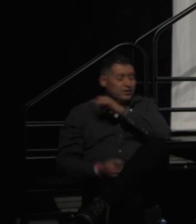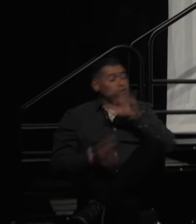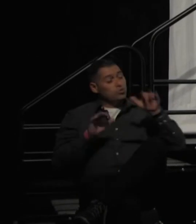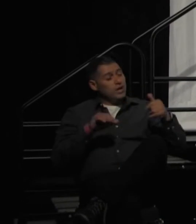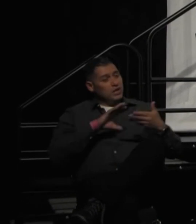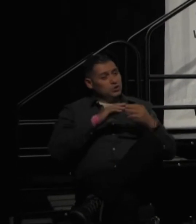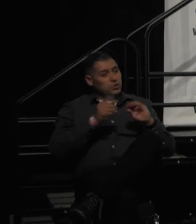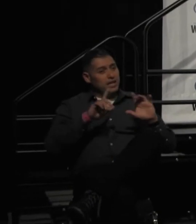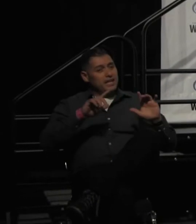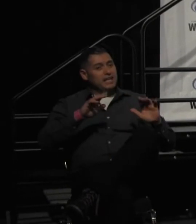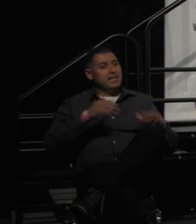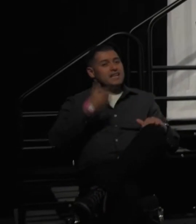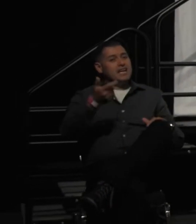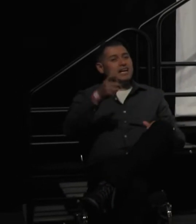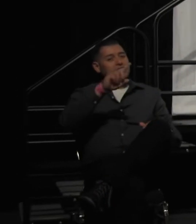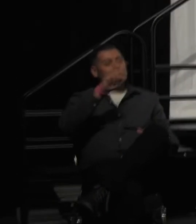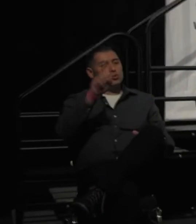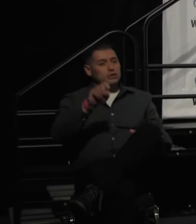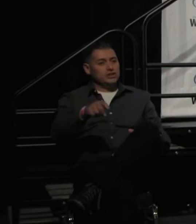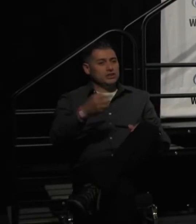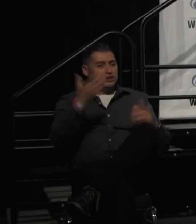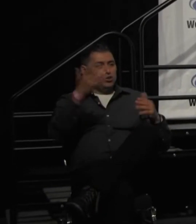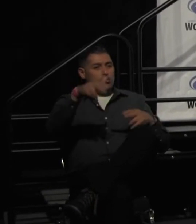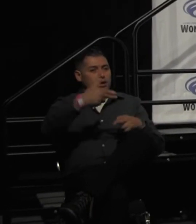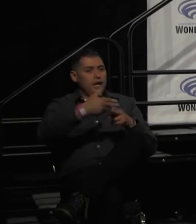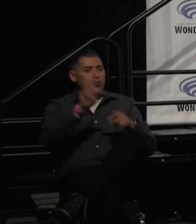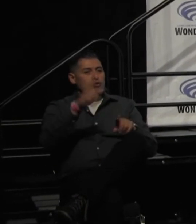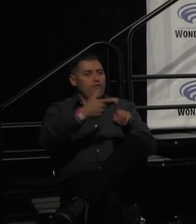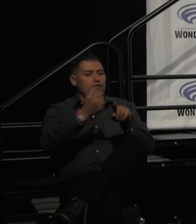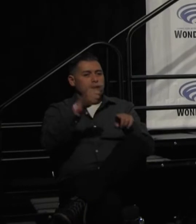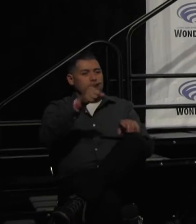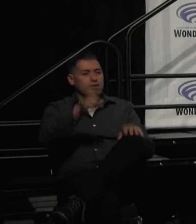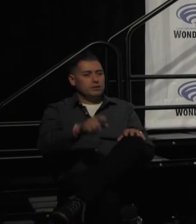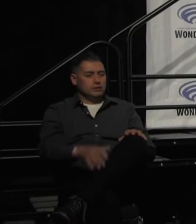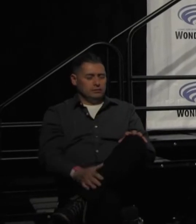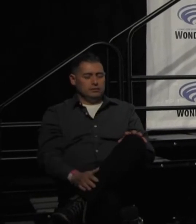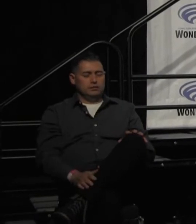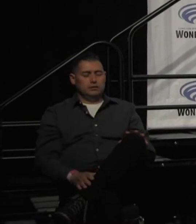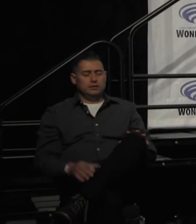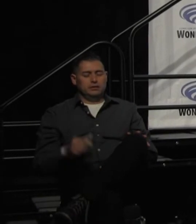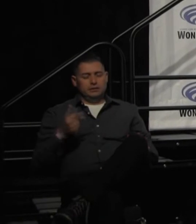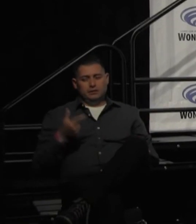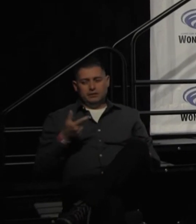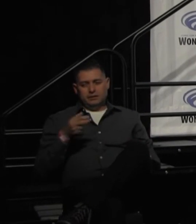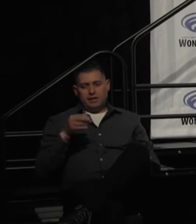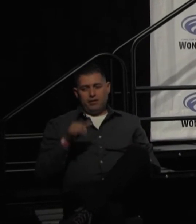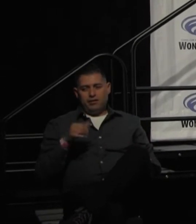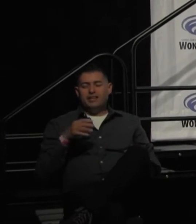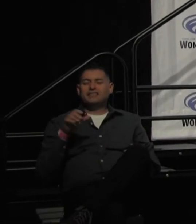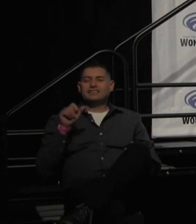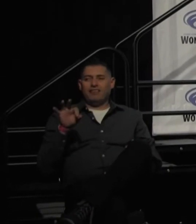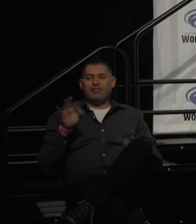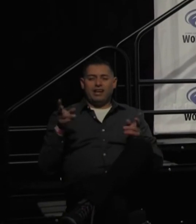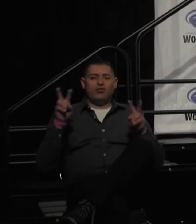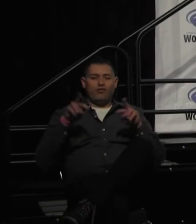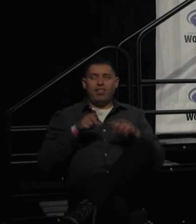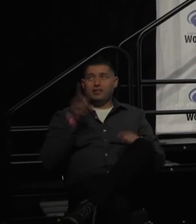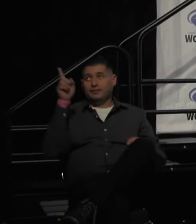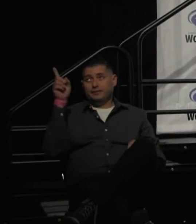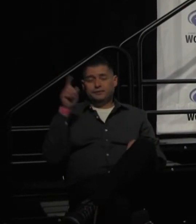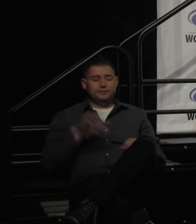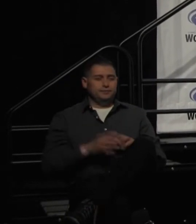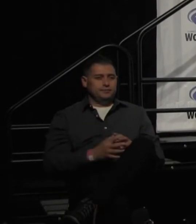Next question. Thank you for coming to WonderCon with us. Your name and where you're from. Well, thanks. I'm Gary from San Fernando Valley, and